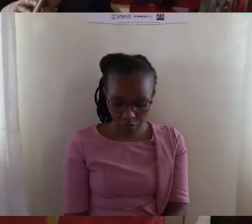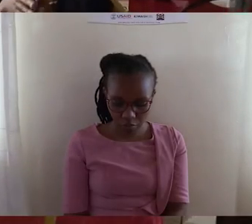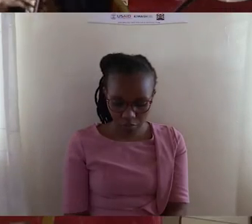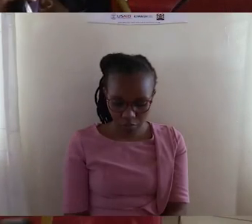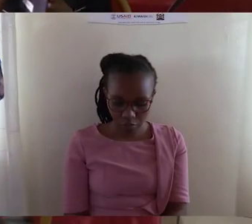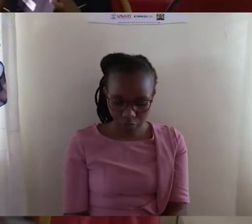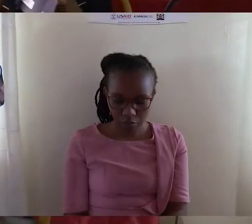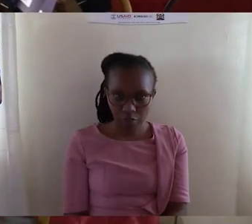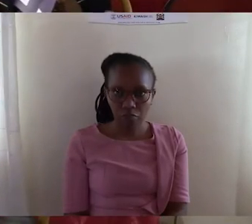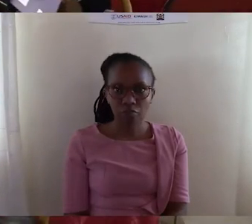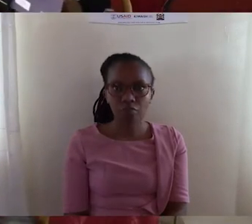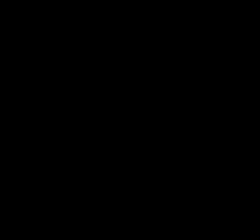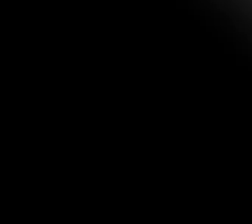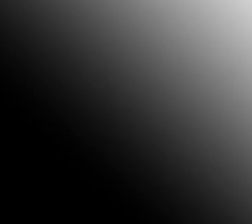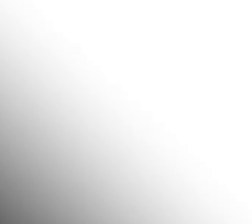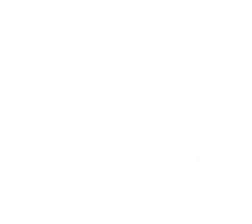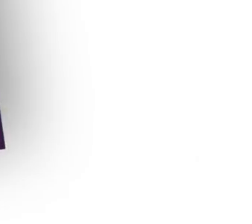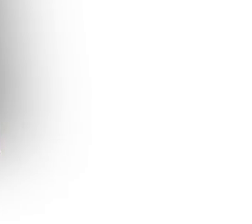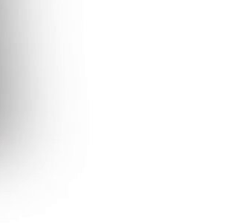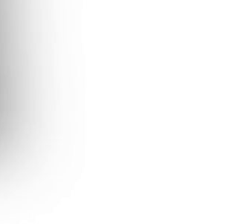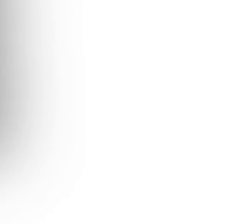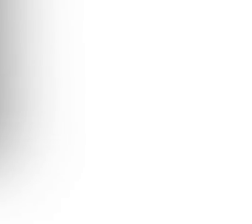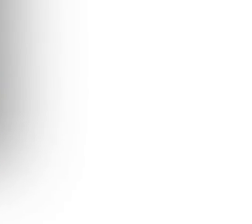situation into permanent end.